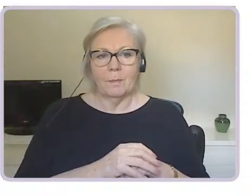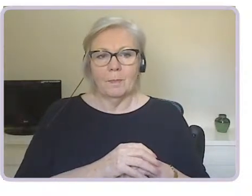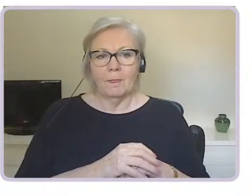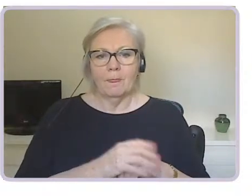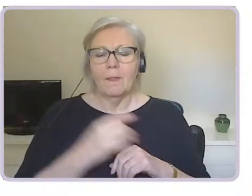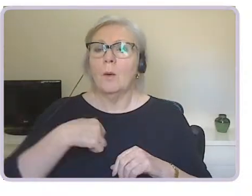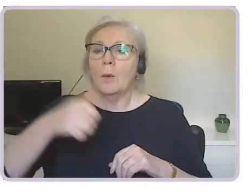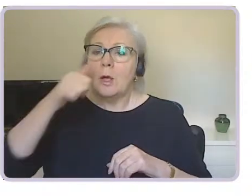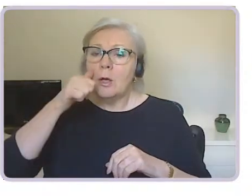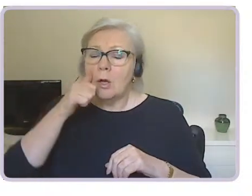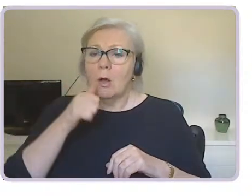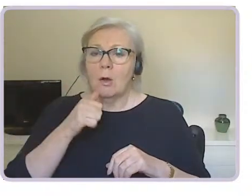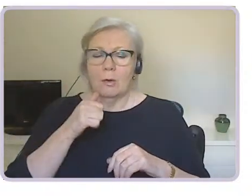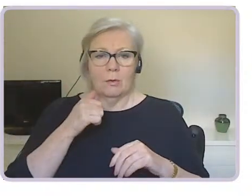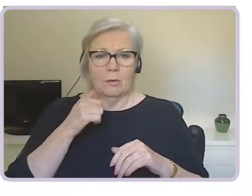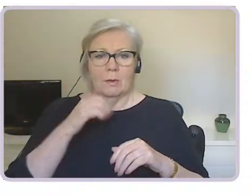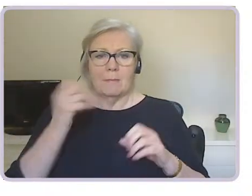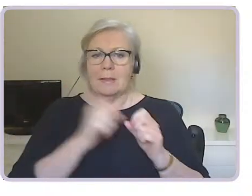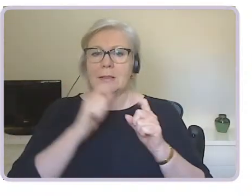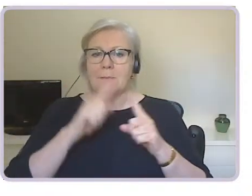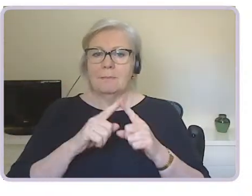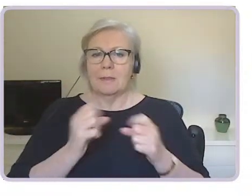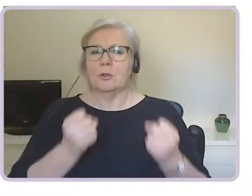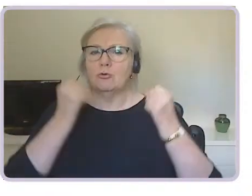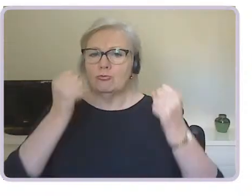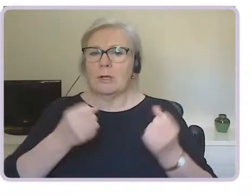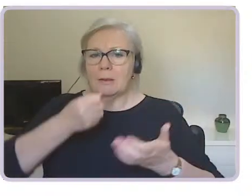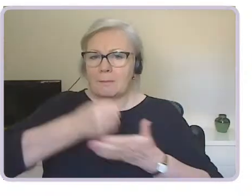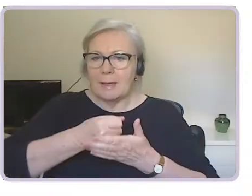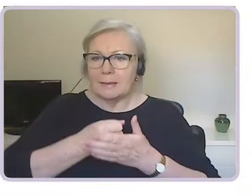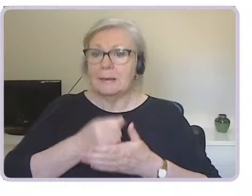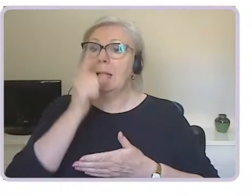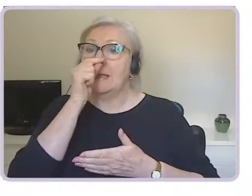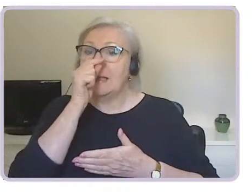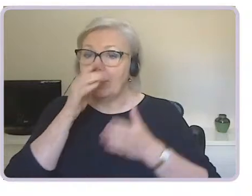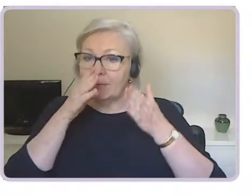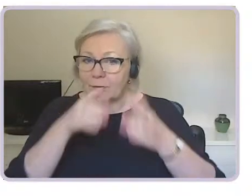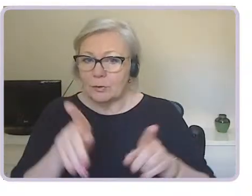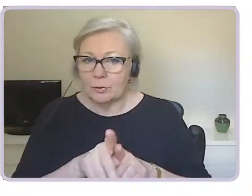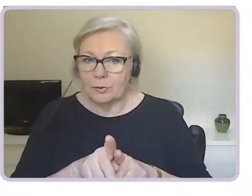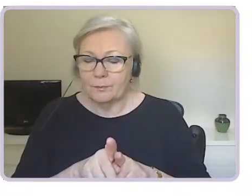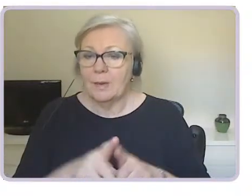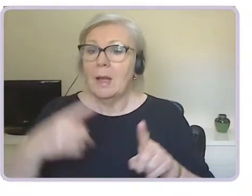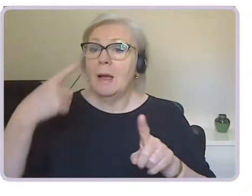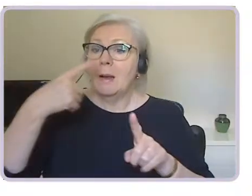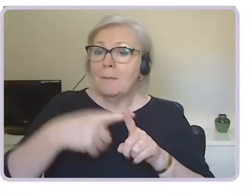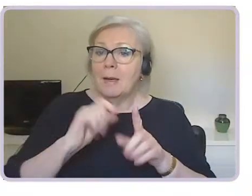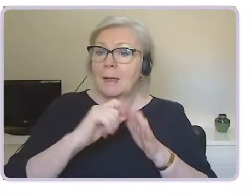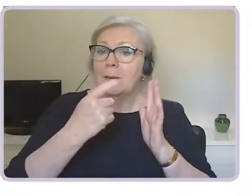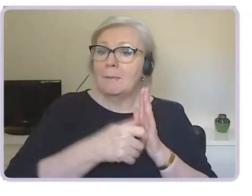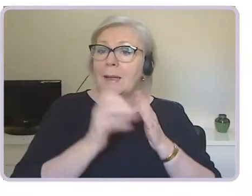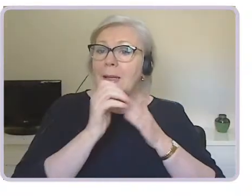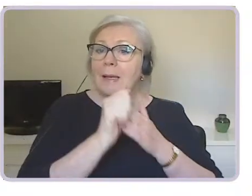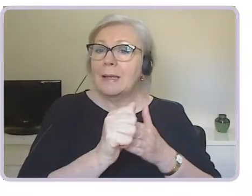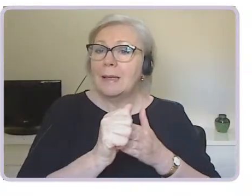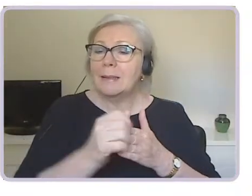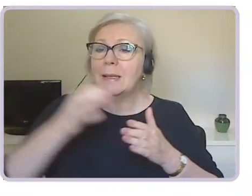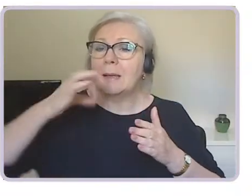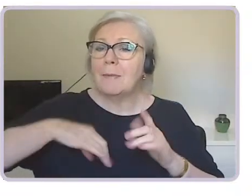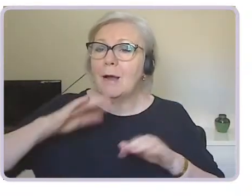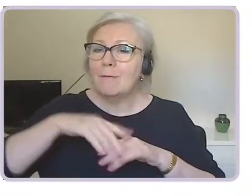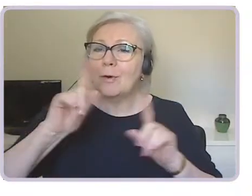to be strengths-based and capability-focused. And what our peer leaders have benefited from most is the stories, the